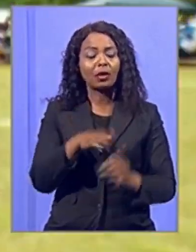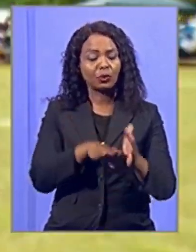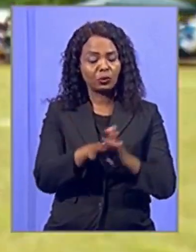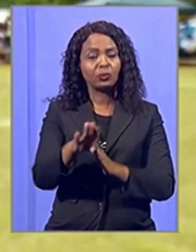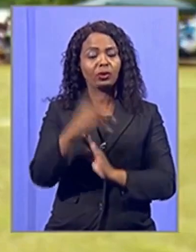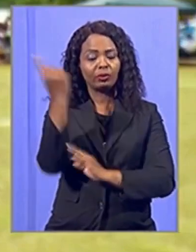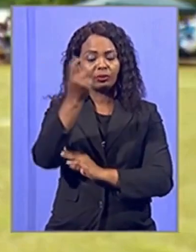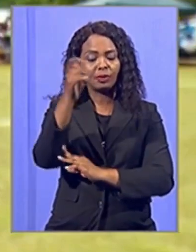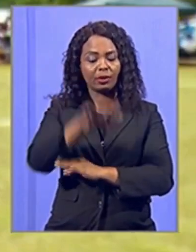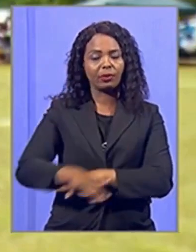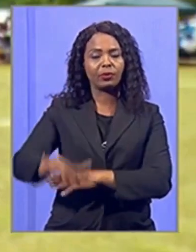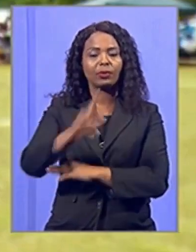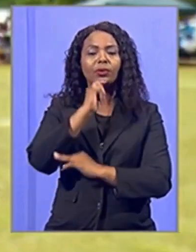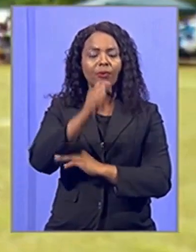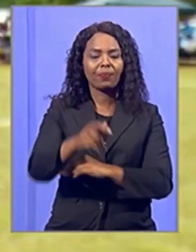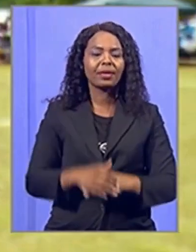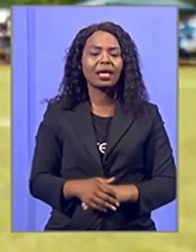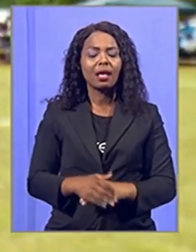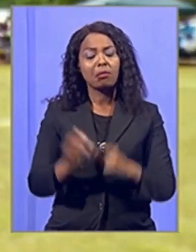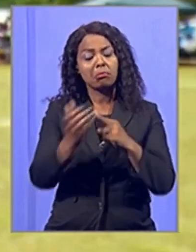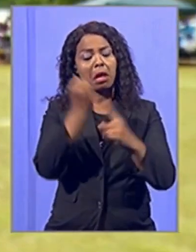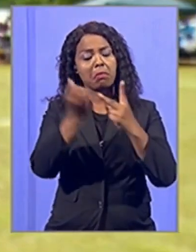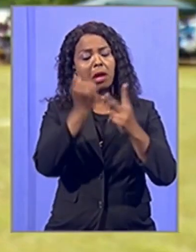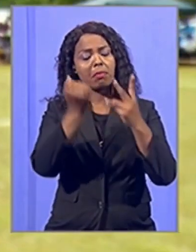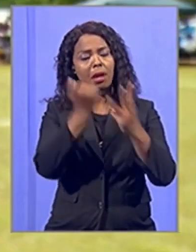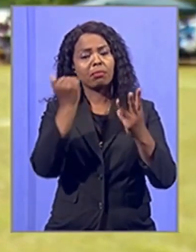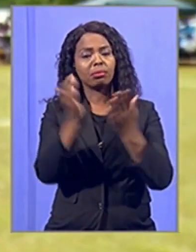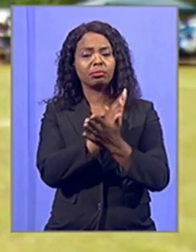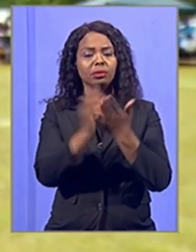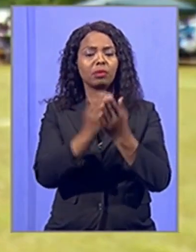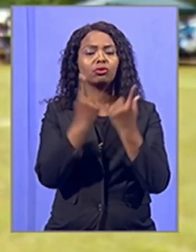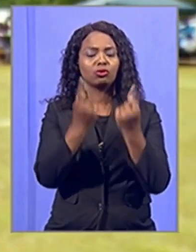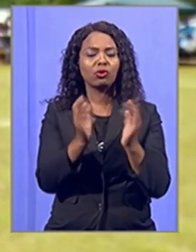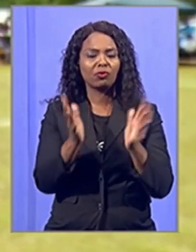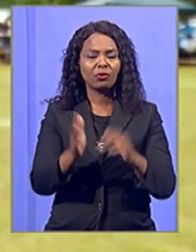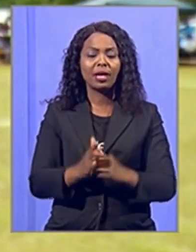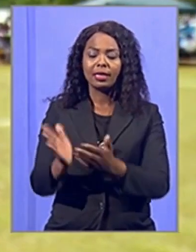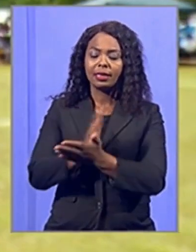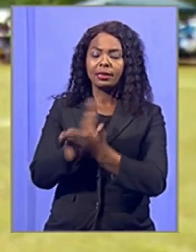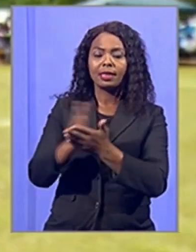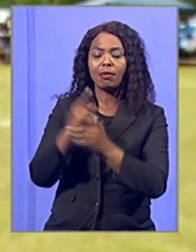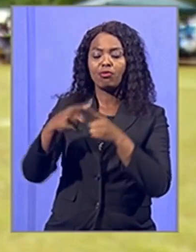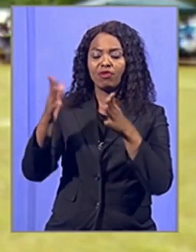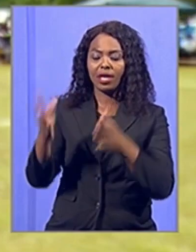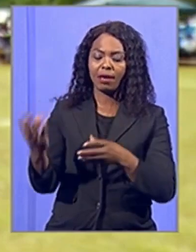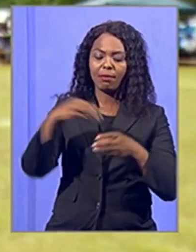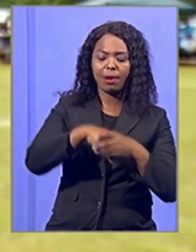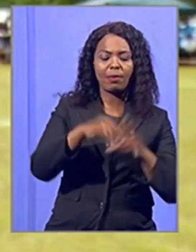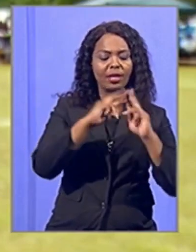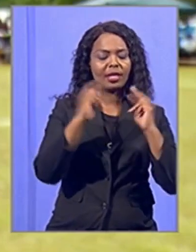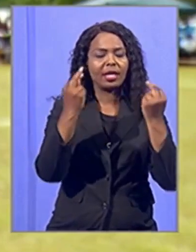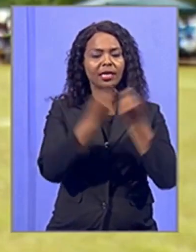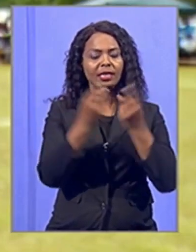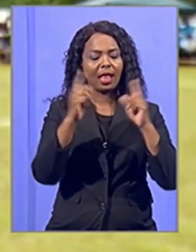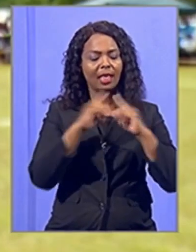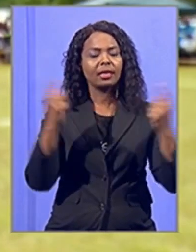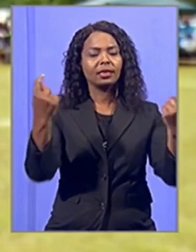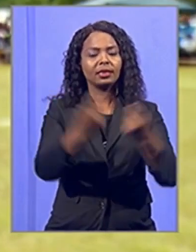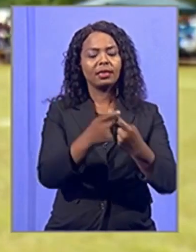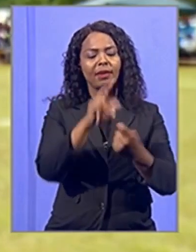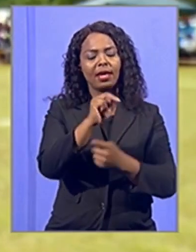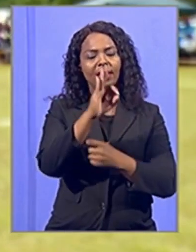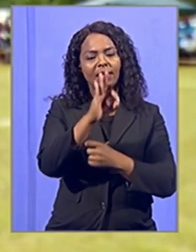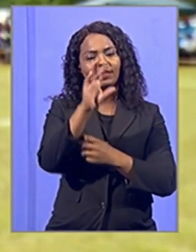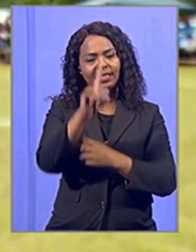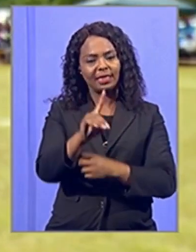There are some pockets of excellence that we have achieved so far. There are some players who are now currently playing for the national team, for the NFD